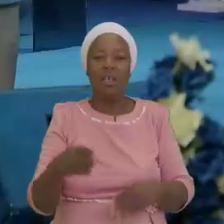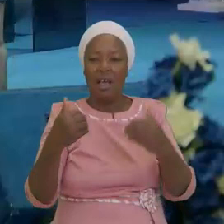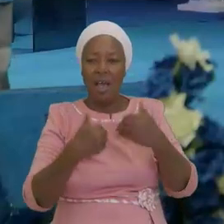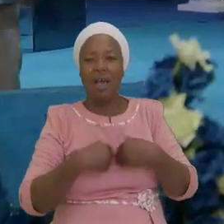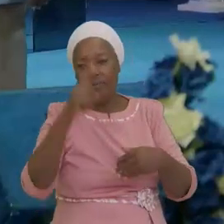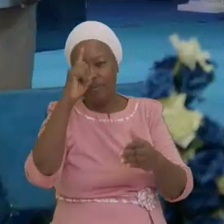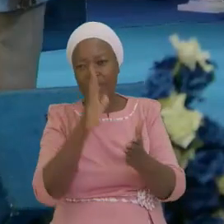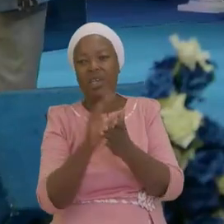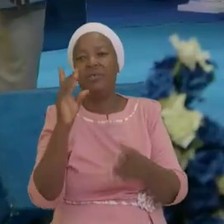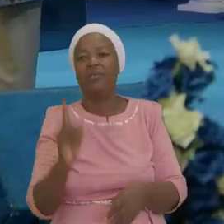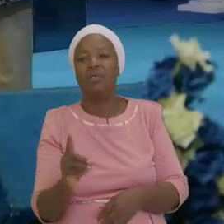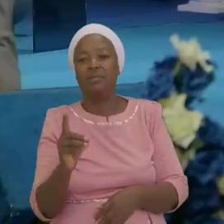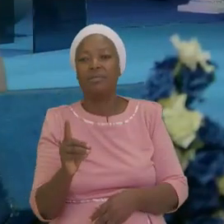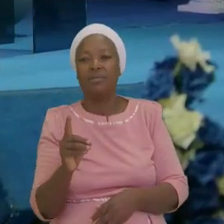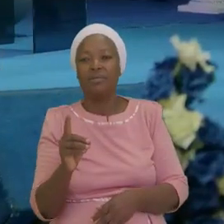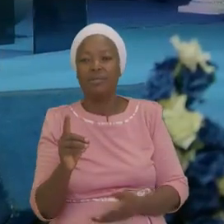believed.